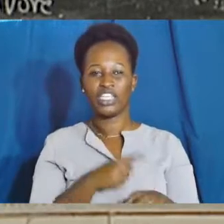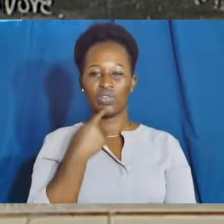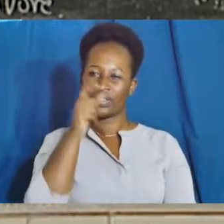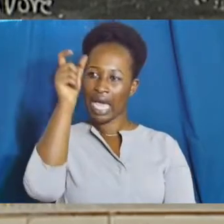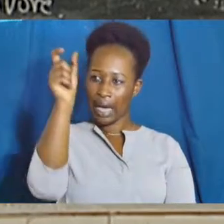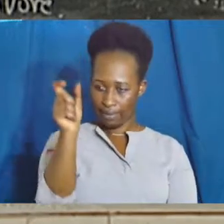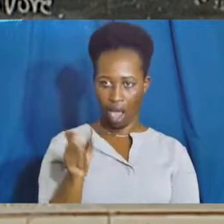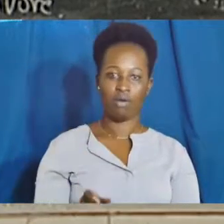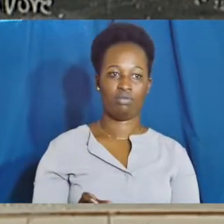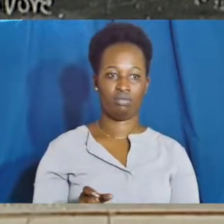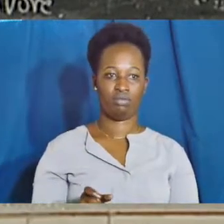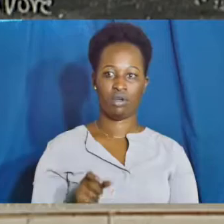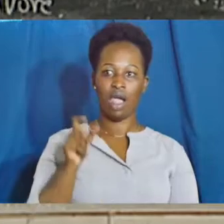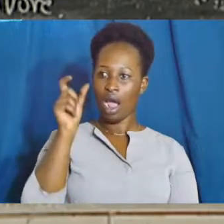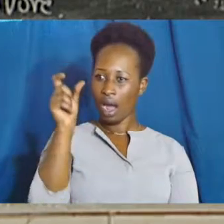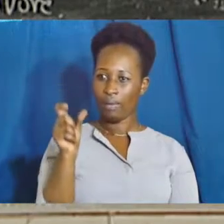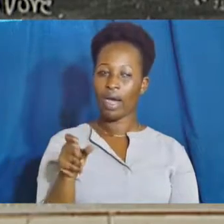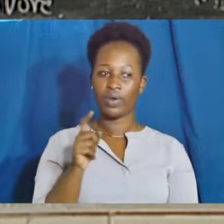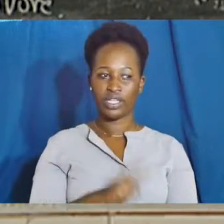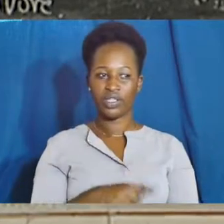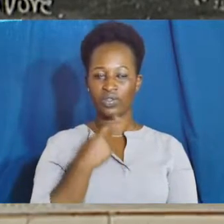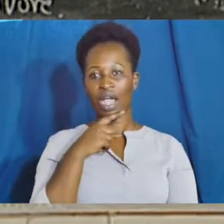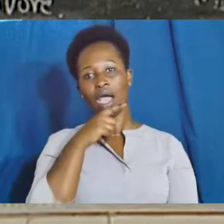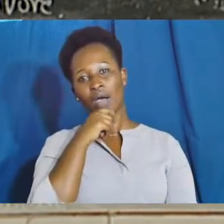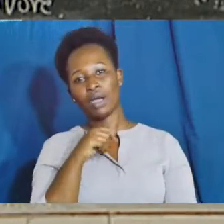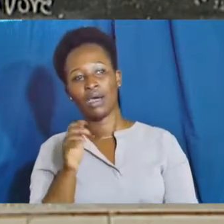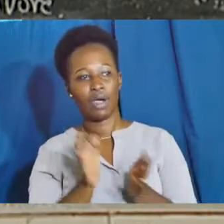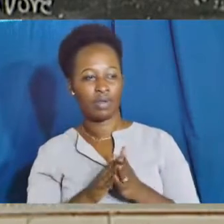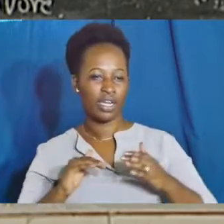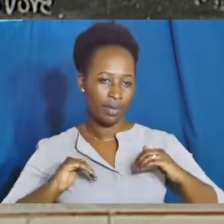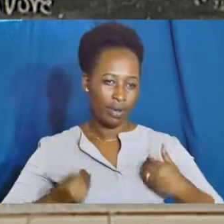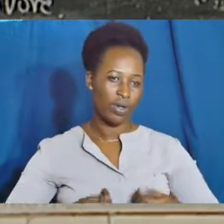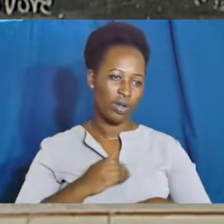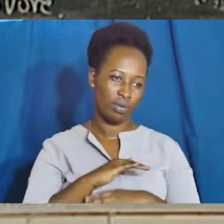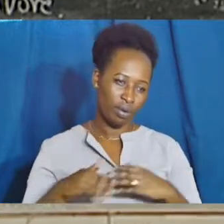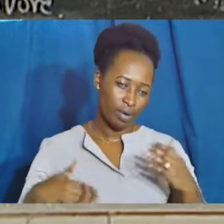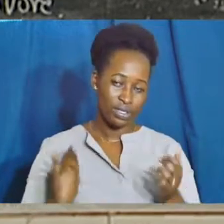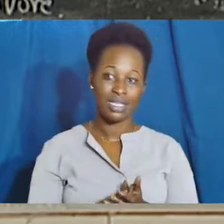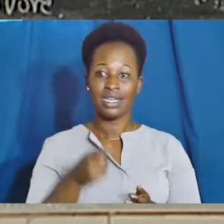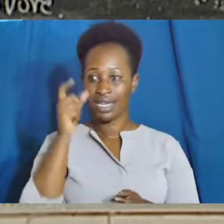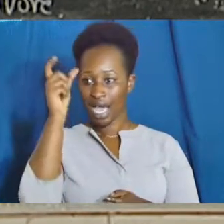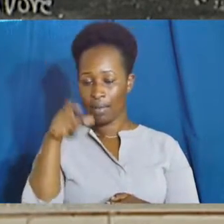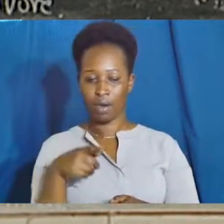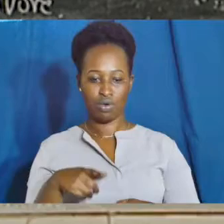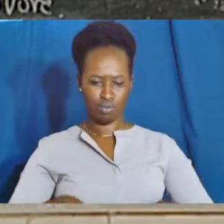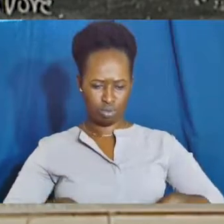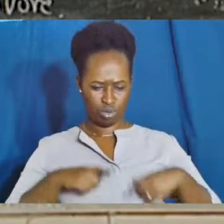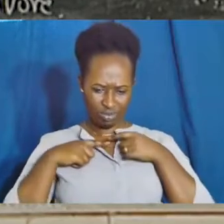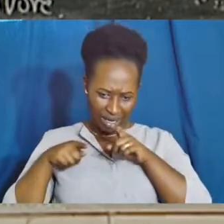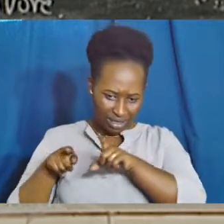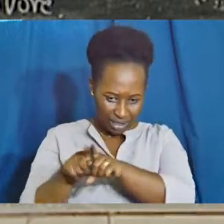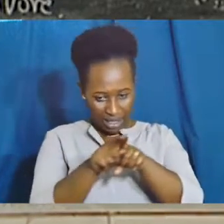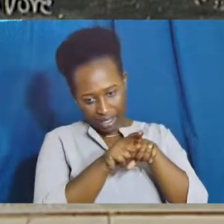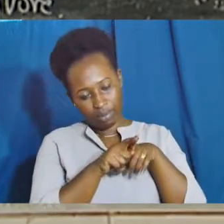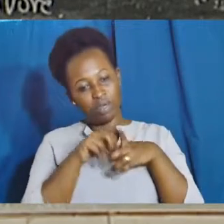people who live there, remember, men and women are organisms of the same species. That means